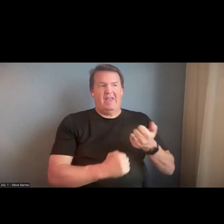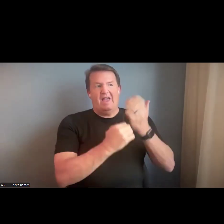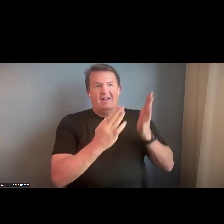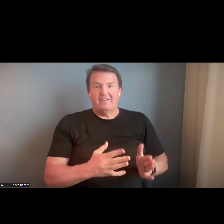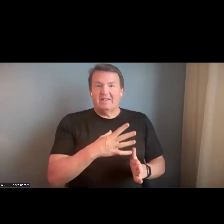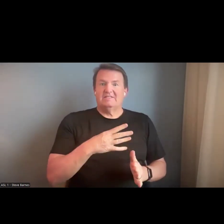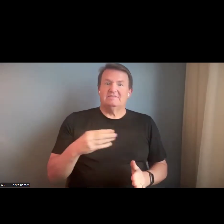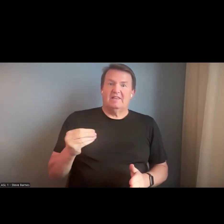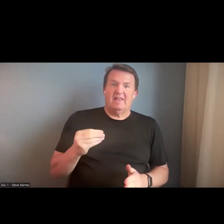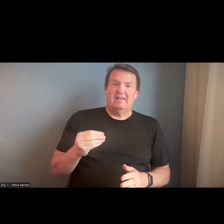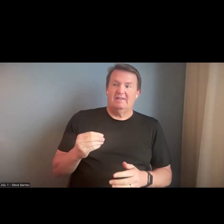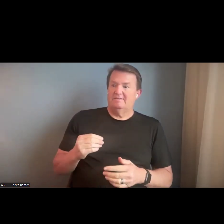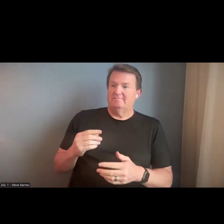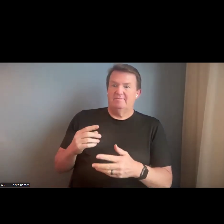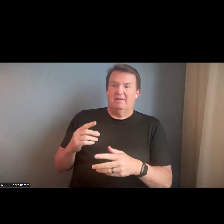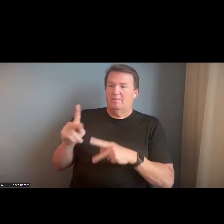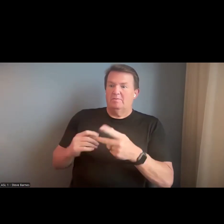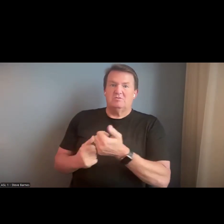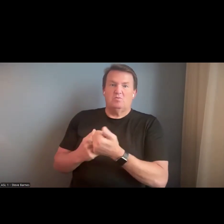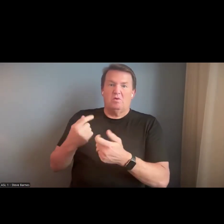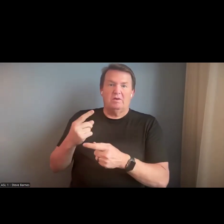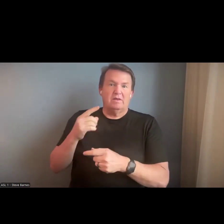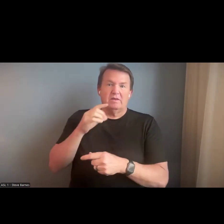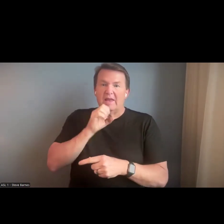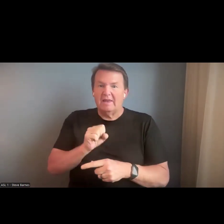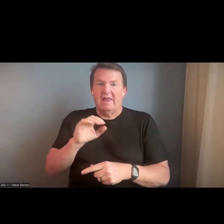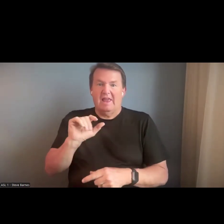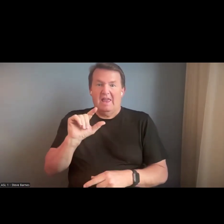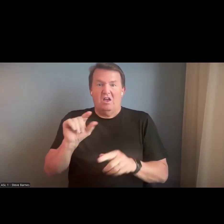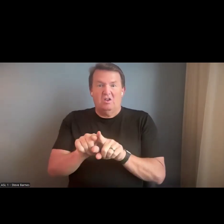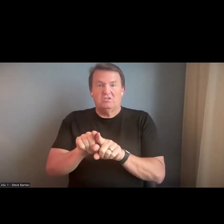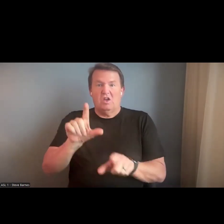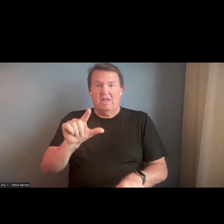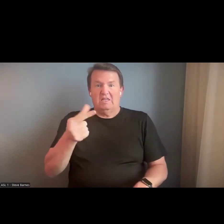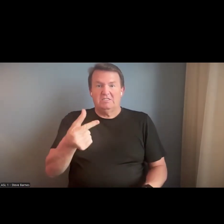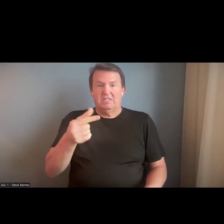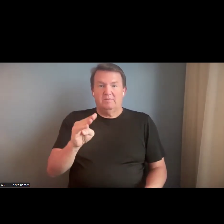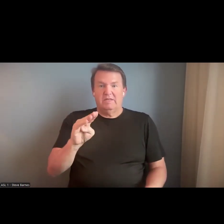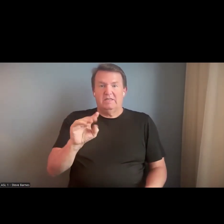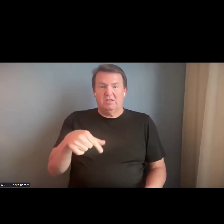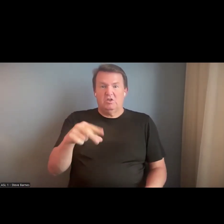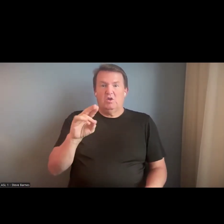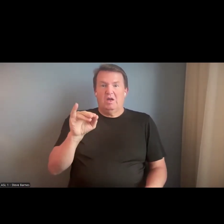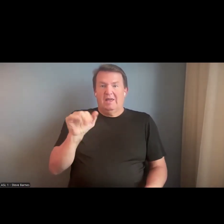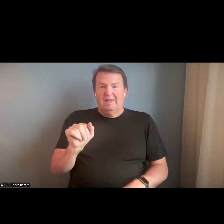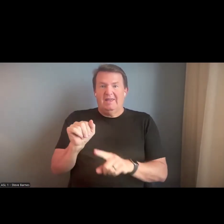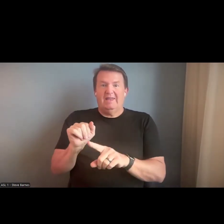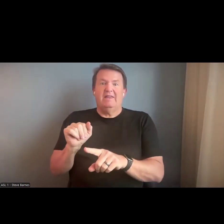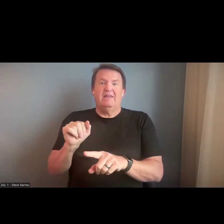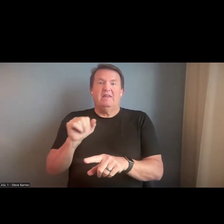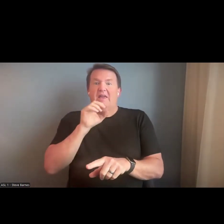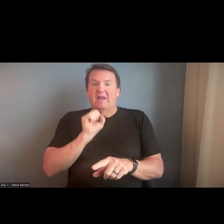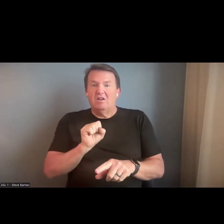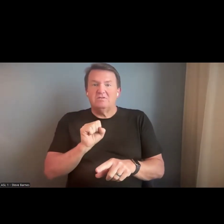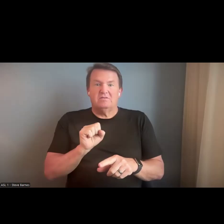and refugees, individuals from the LGBTQIA, older adult and people with disabilities population, supporters